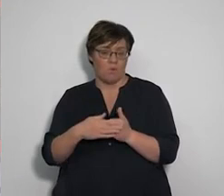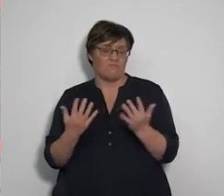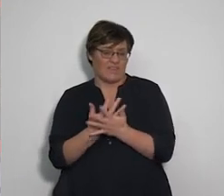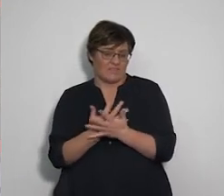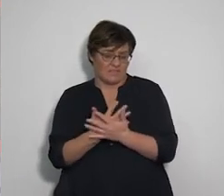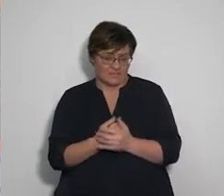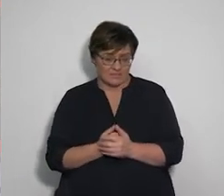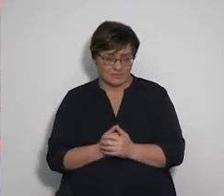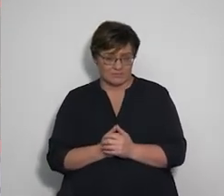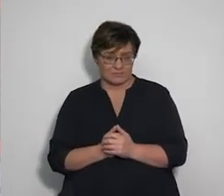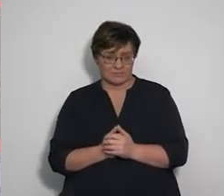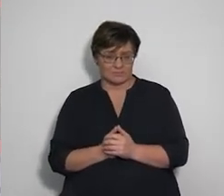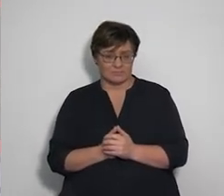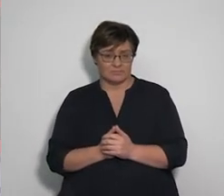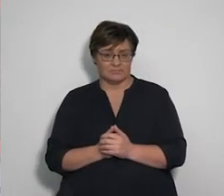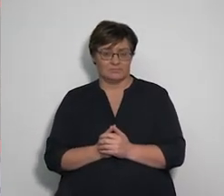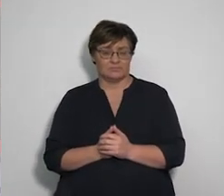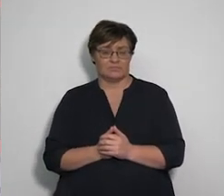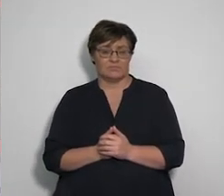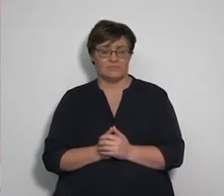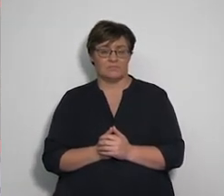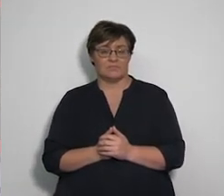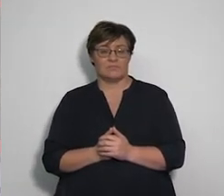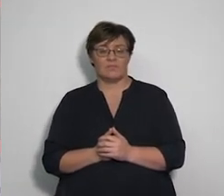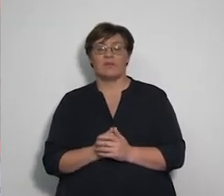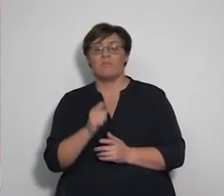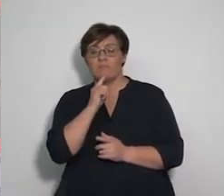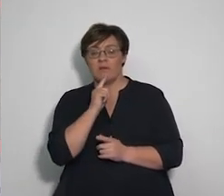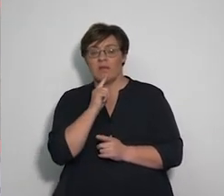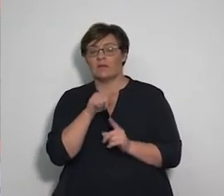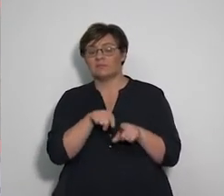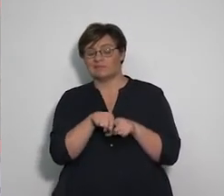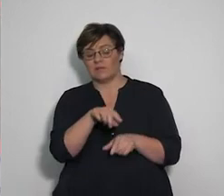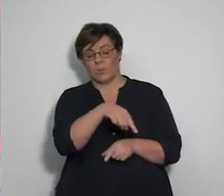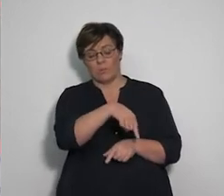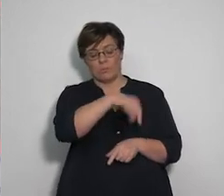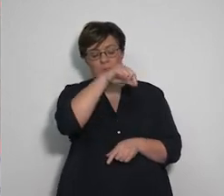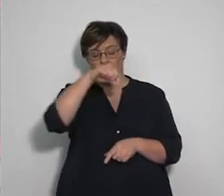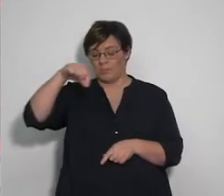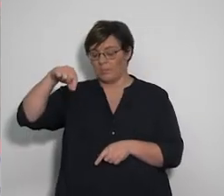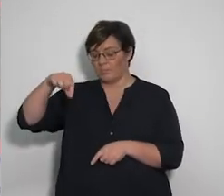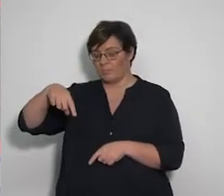reproducing quite rapidly, and we're going to take a sample